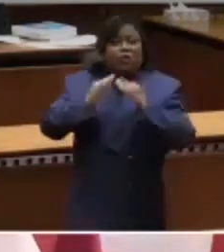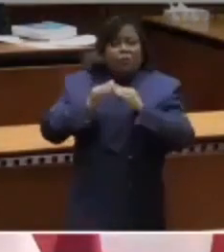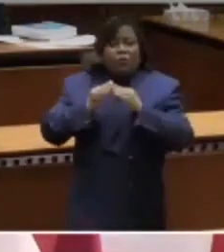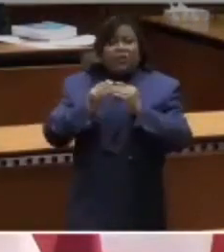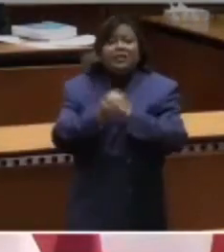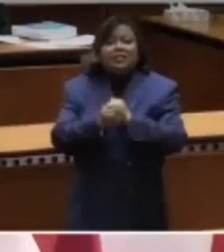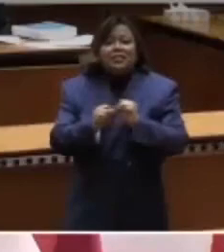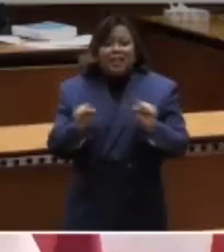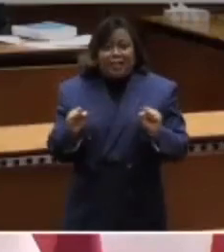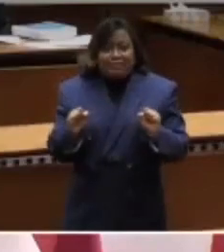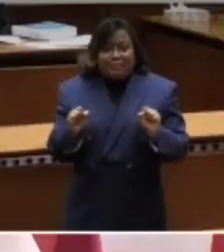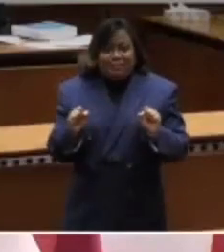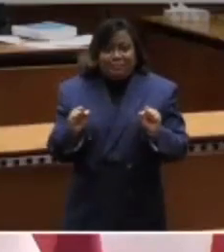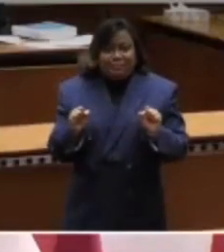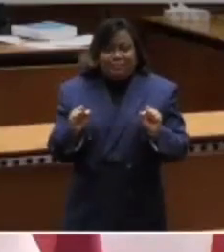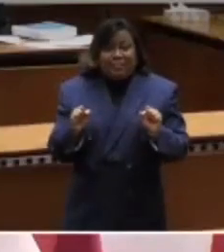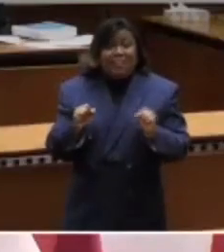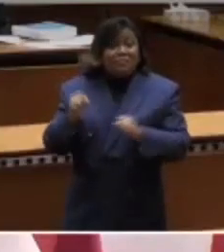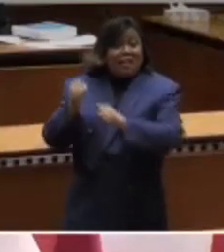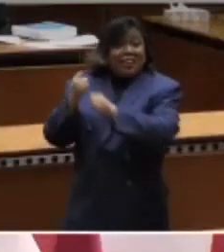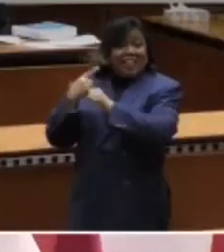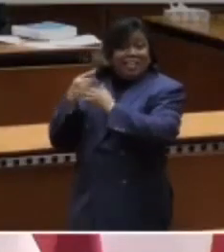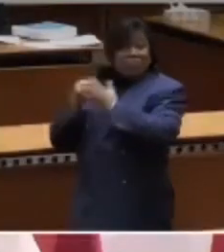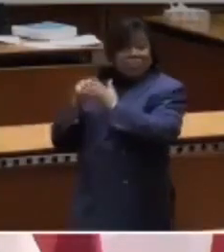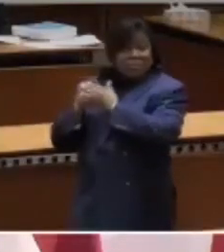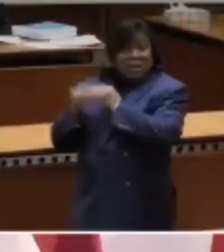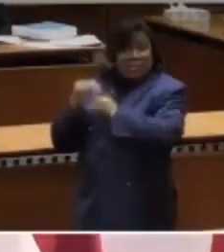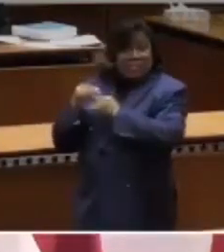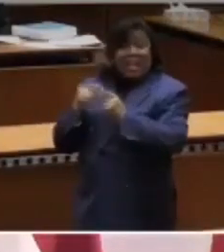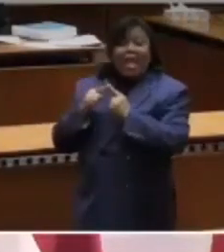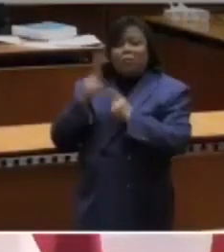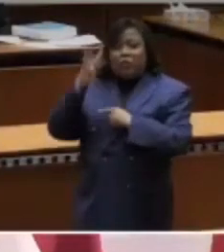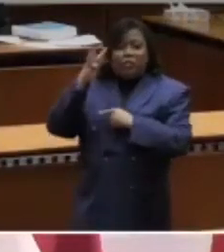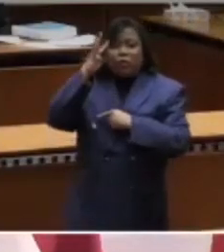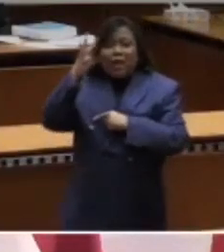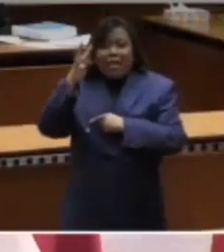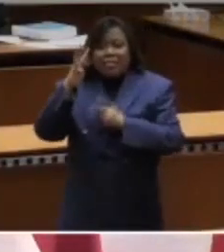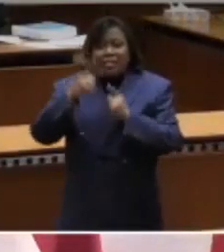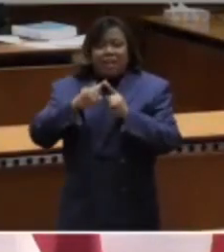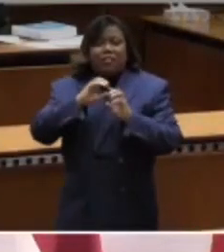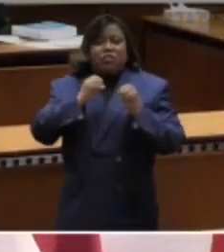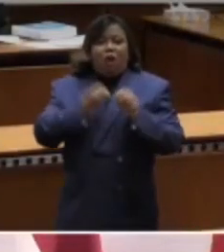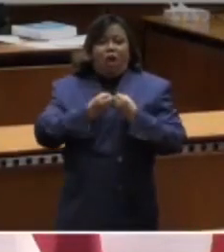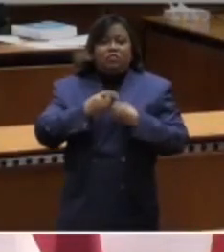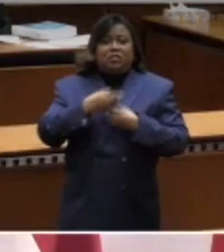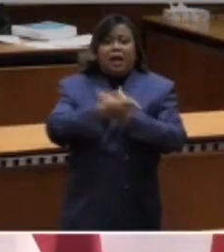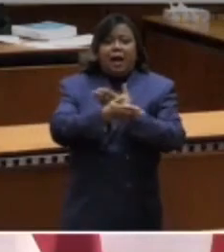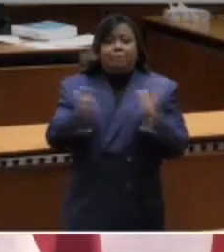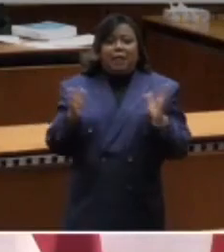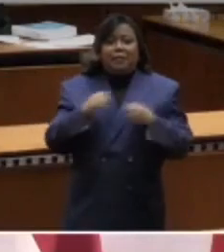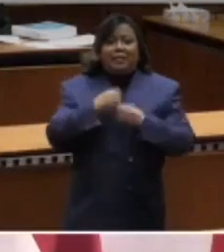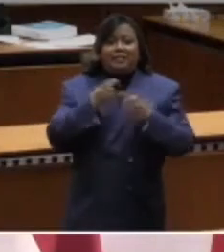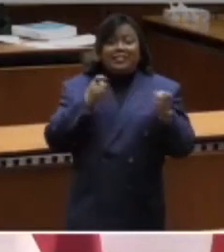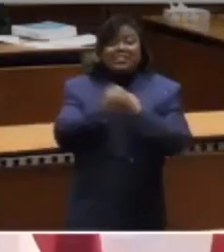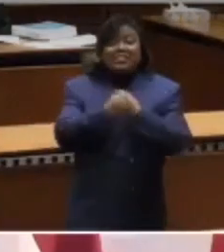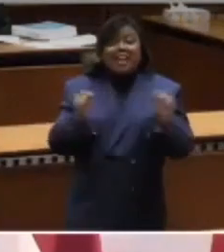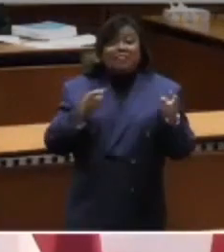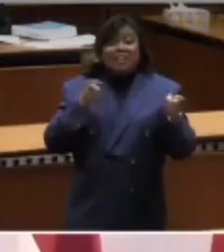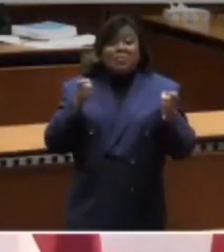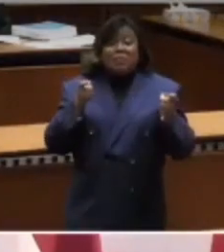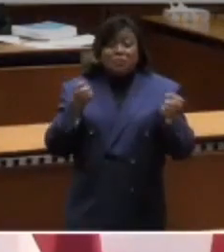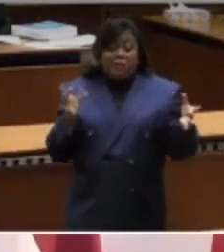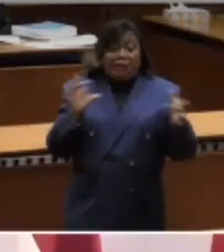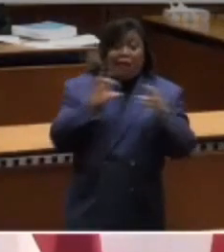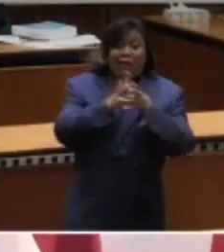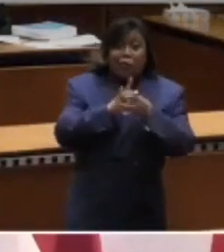communities safe. From last year's budget, and with the creation of the Office of Public Safety Administration,